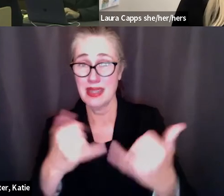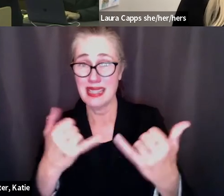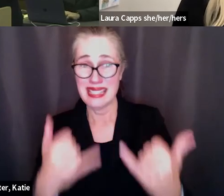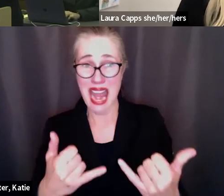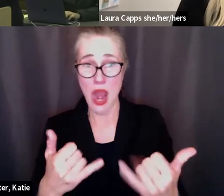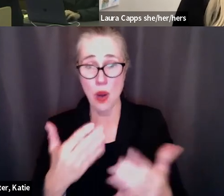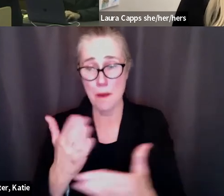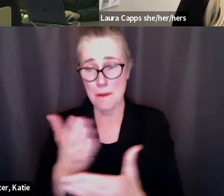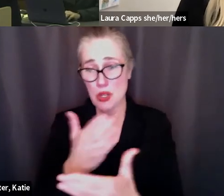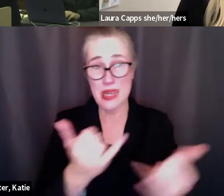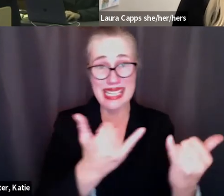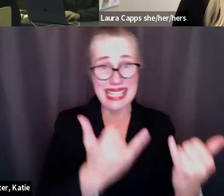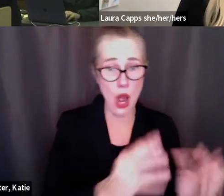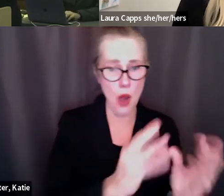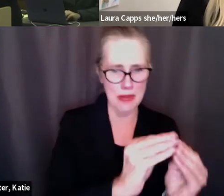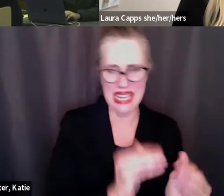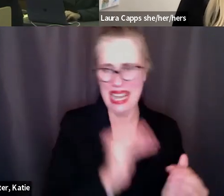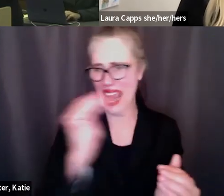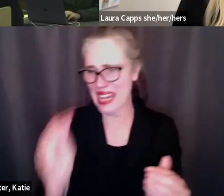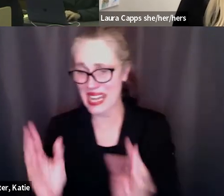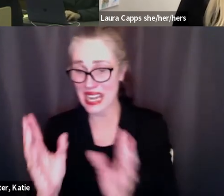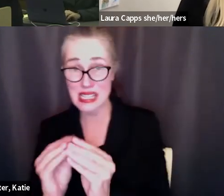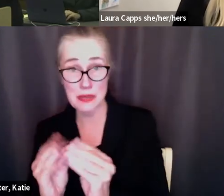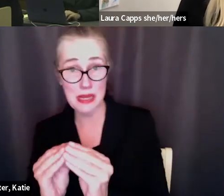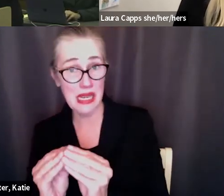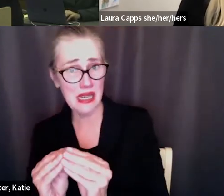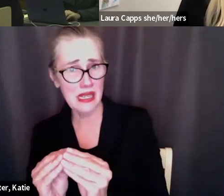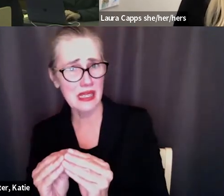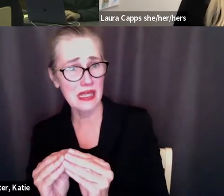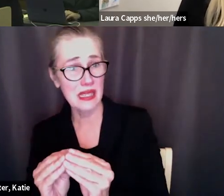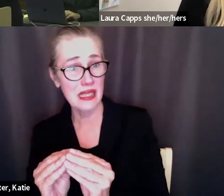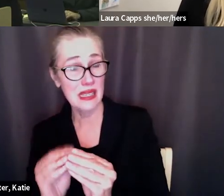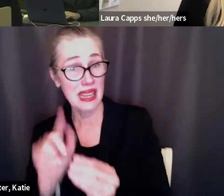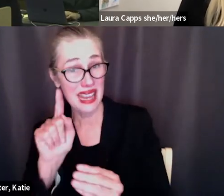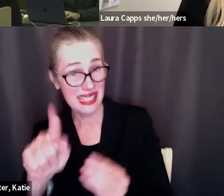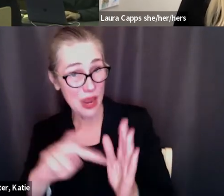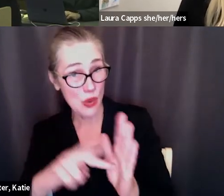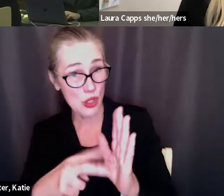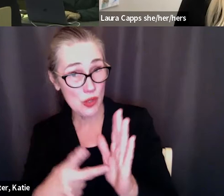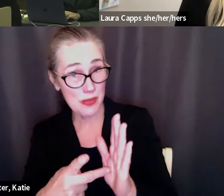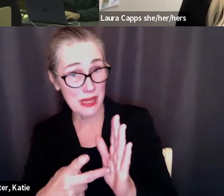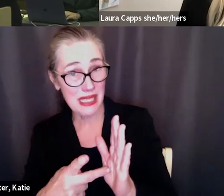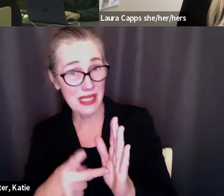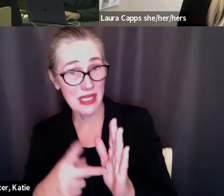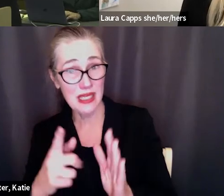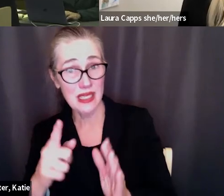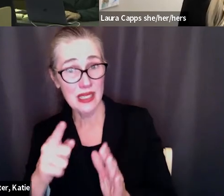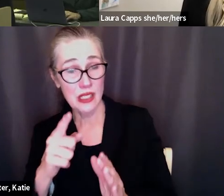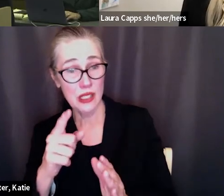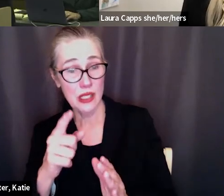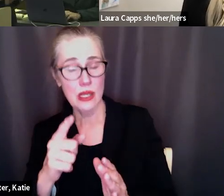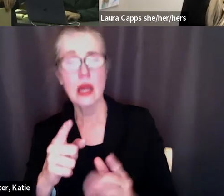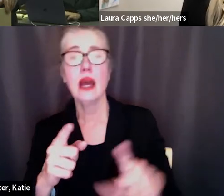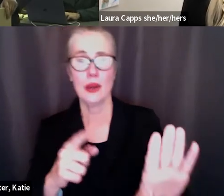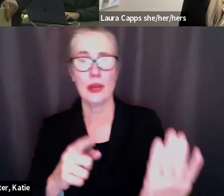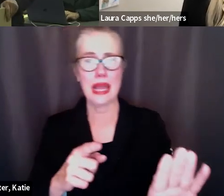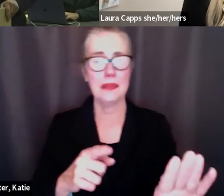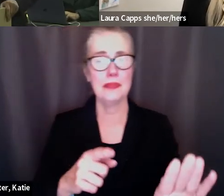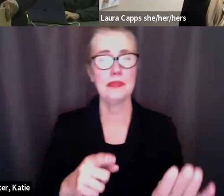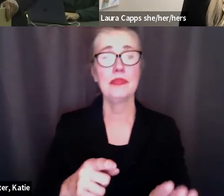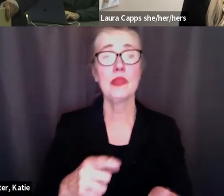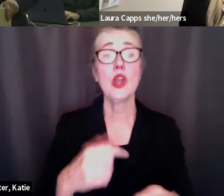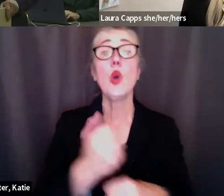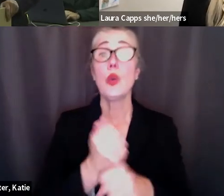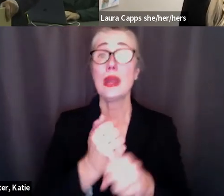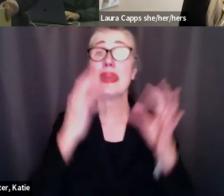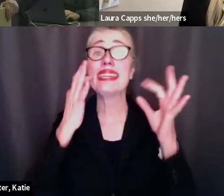no i that's right but i'll restate it because i was a little confused as i was saying it so i'm just trying to see that we could we've made a consensus here that